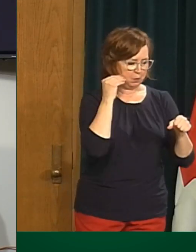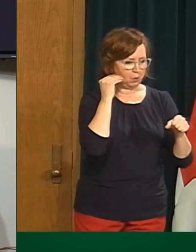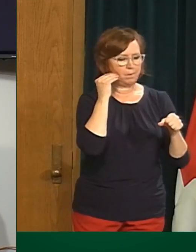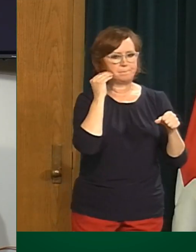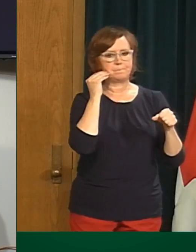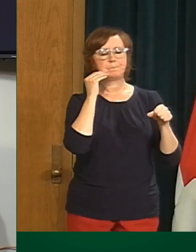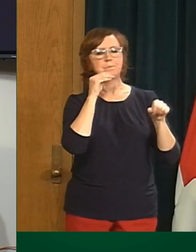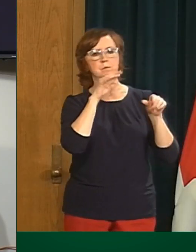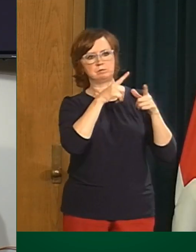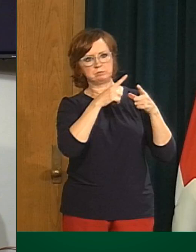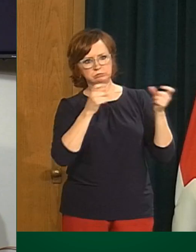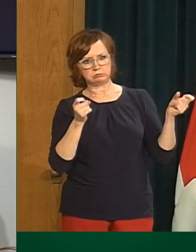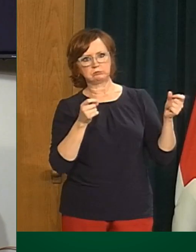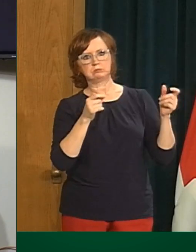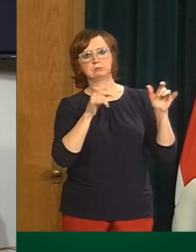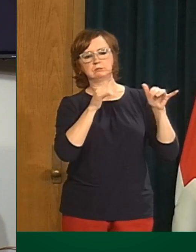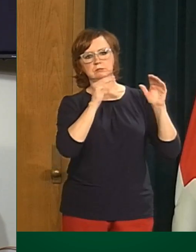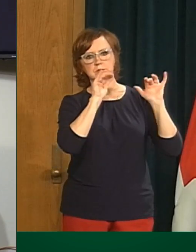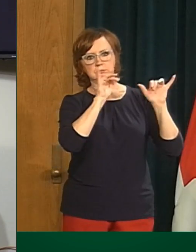have more strengthening